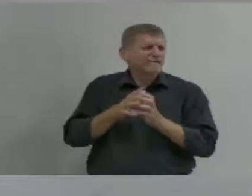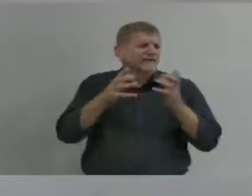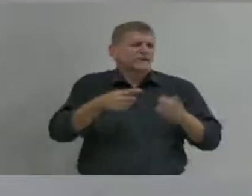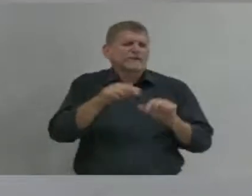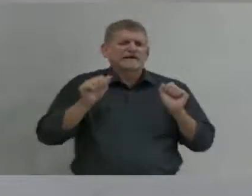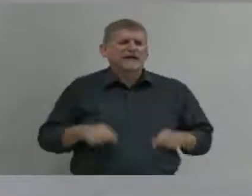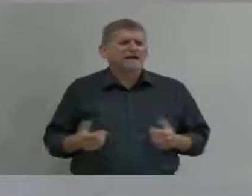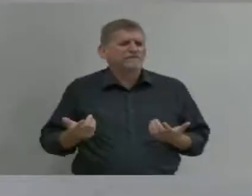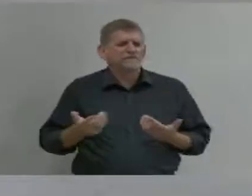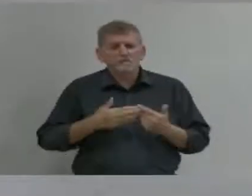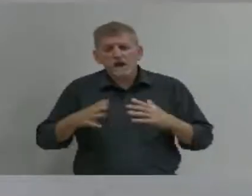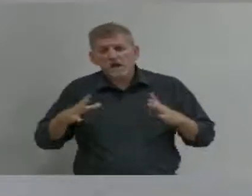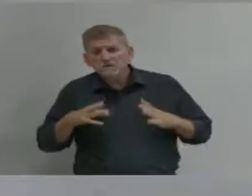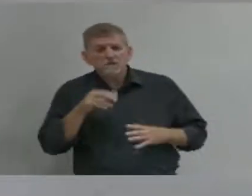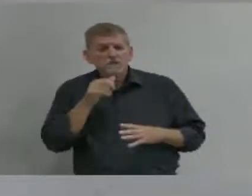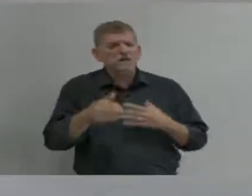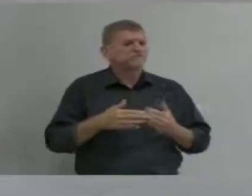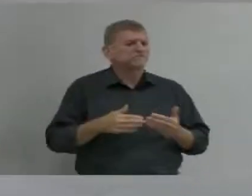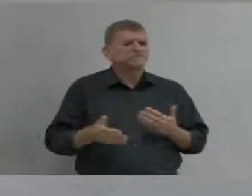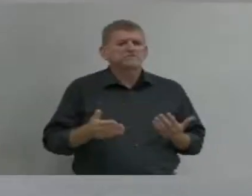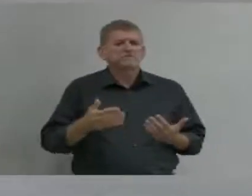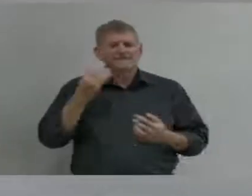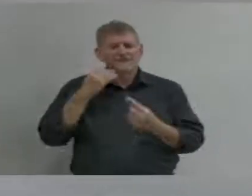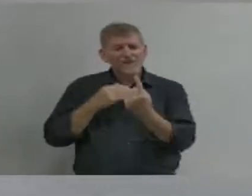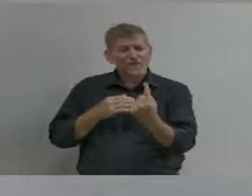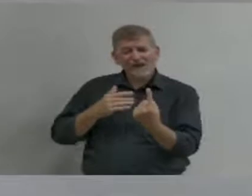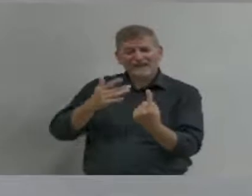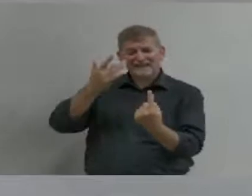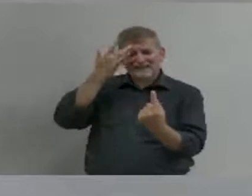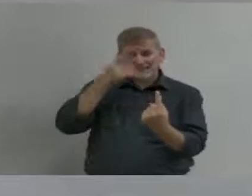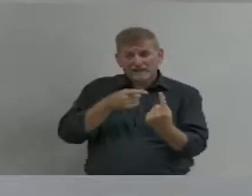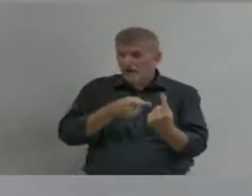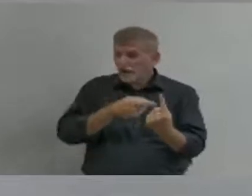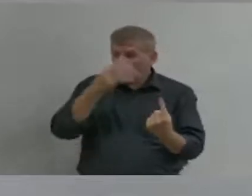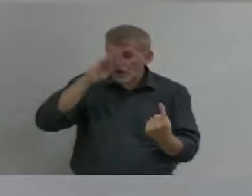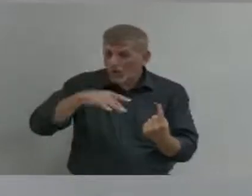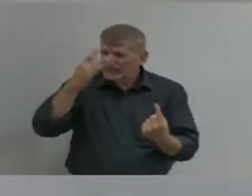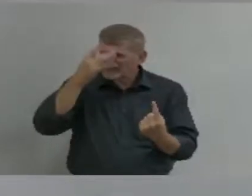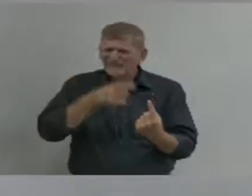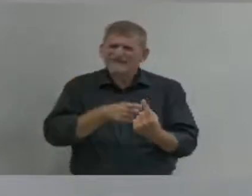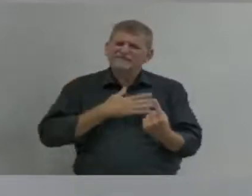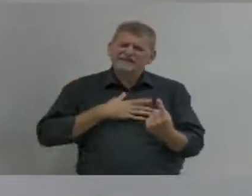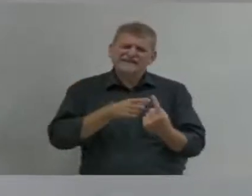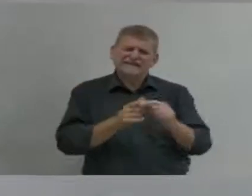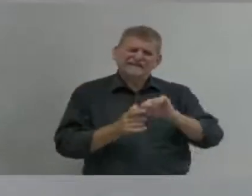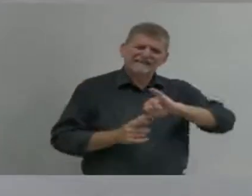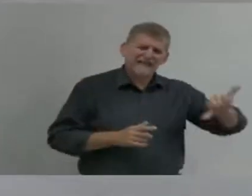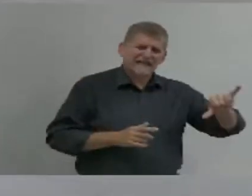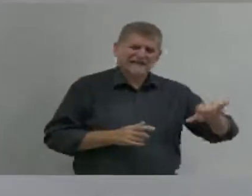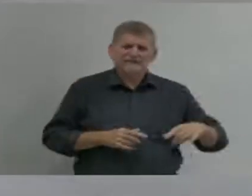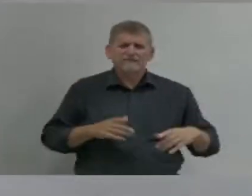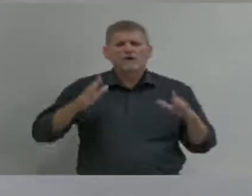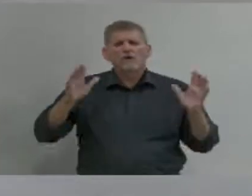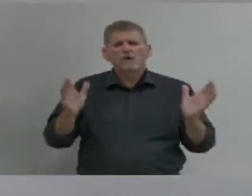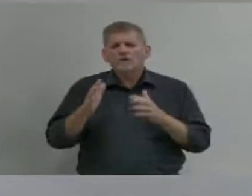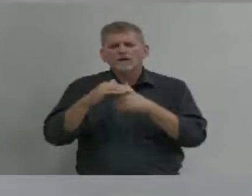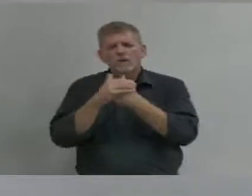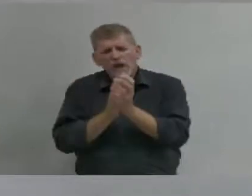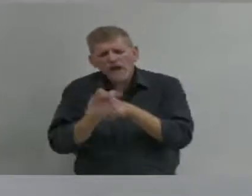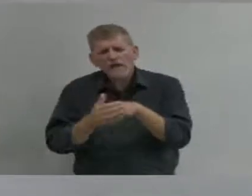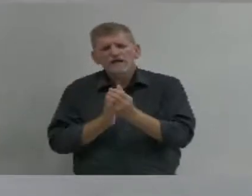exclude individuals who are sick. You want to, of course, encourage hand washing, social distancing as much as